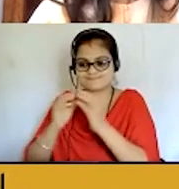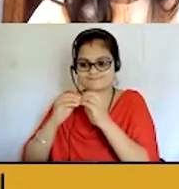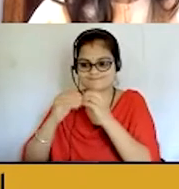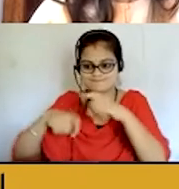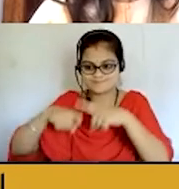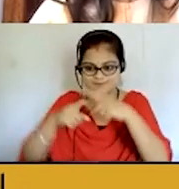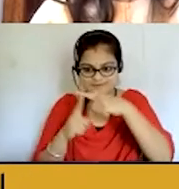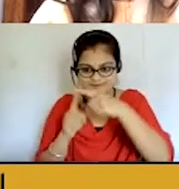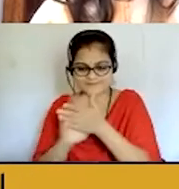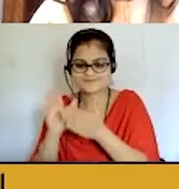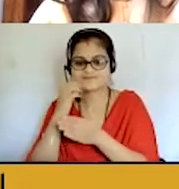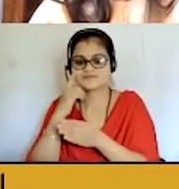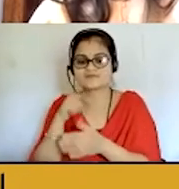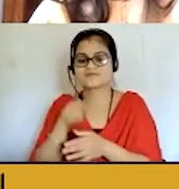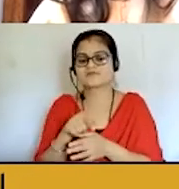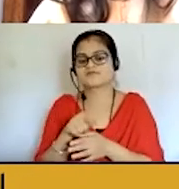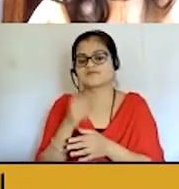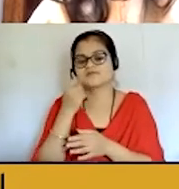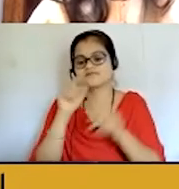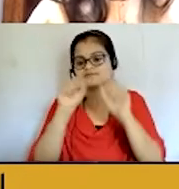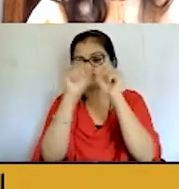this wonderful piece of sculpture.